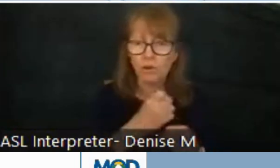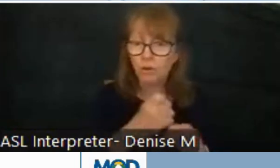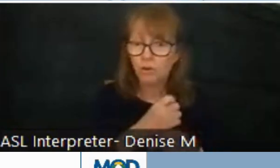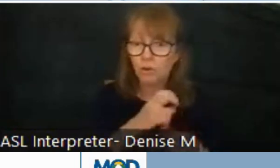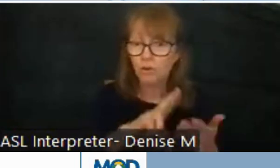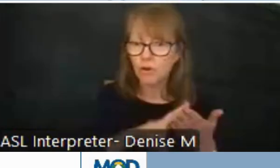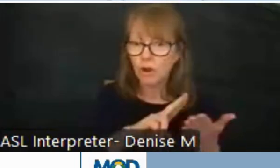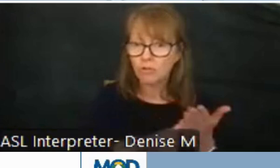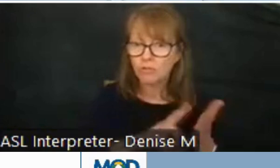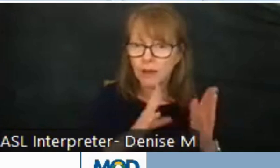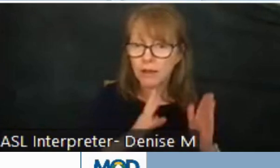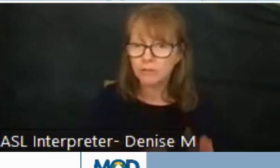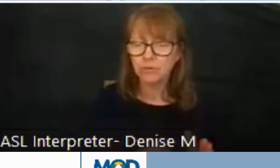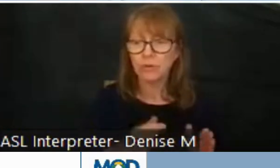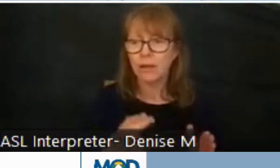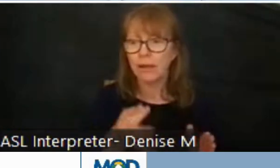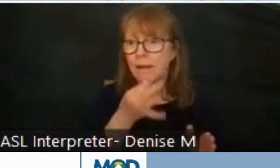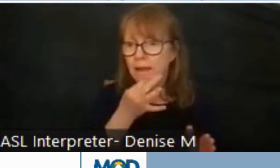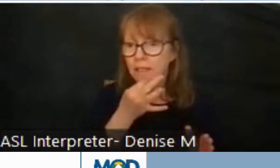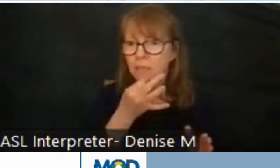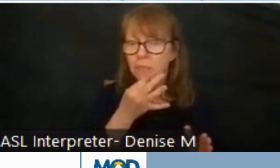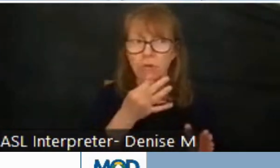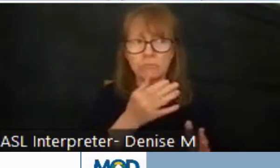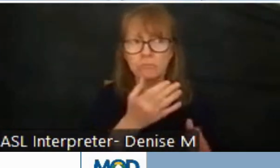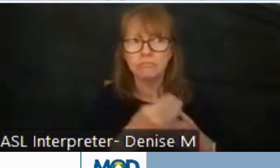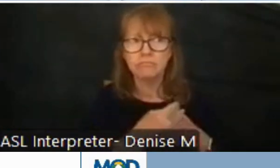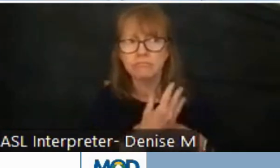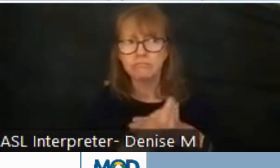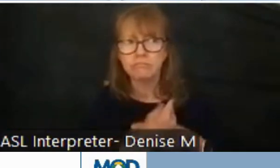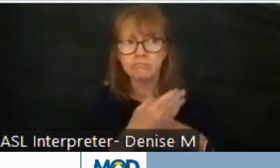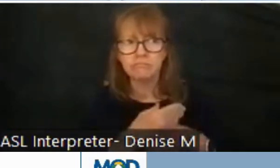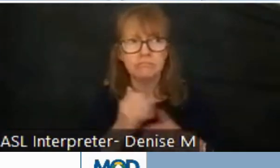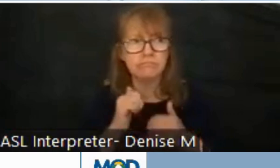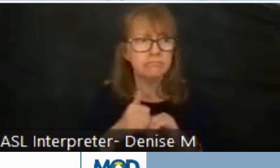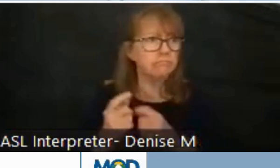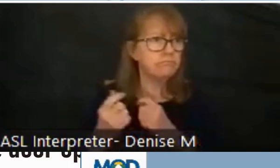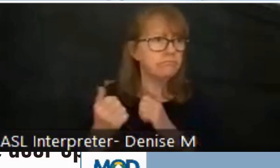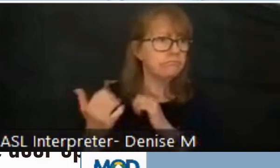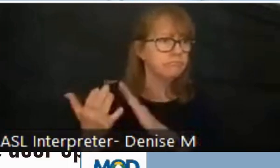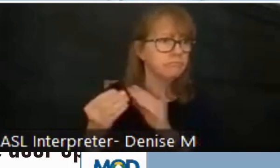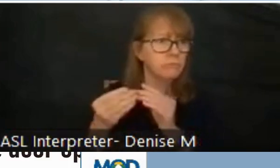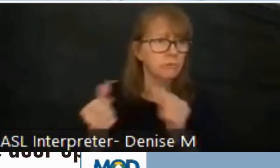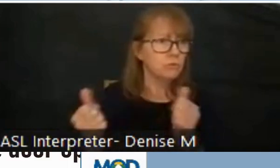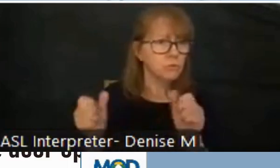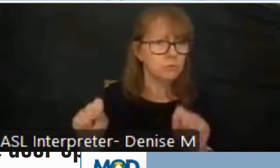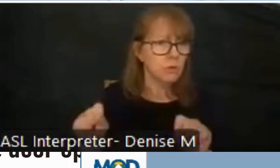possible solutions. Let's look at an example.